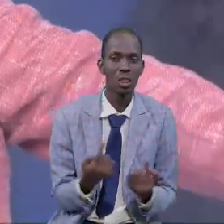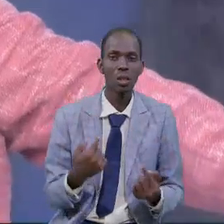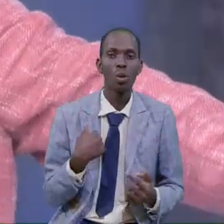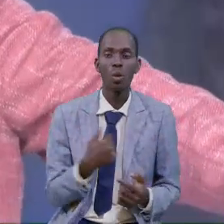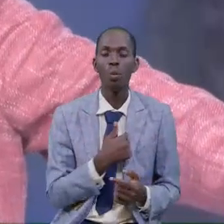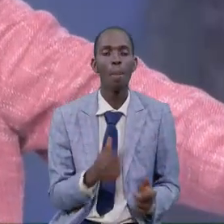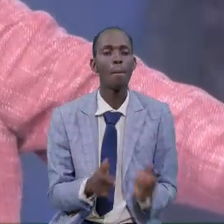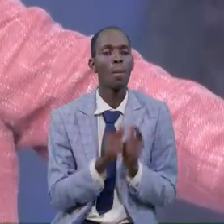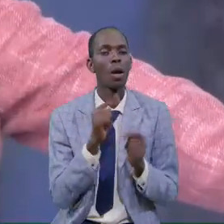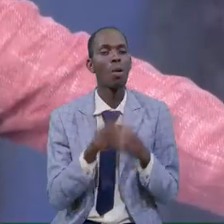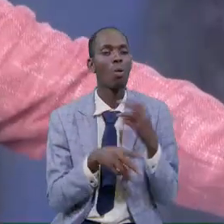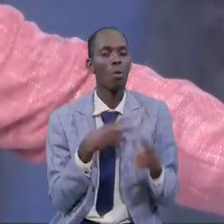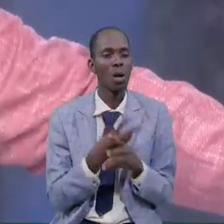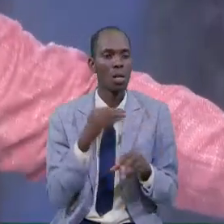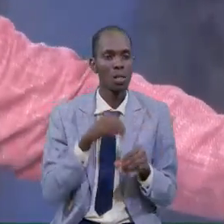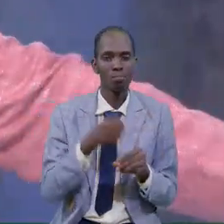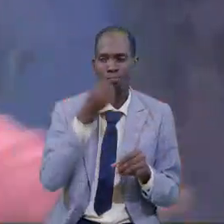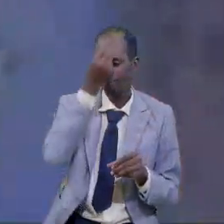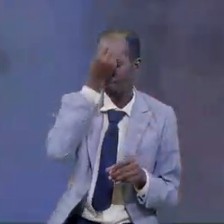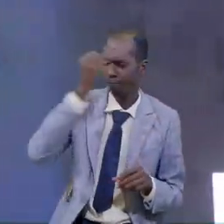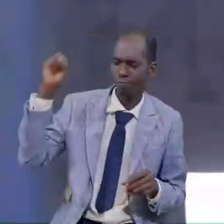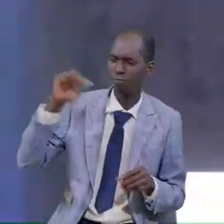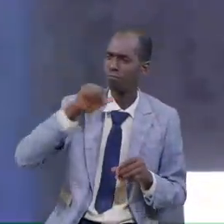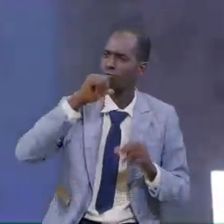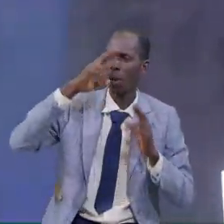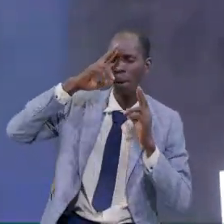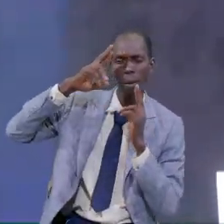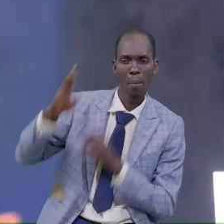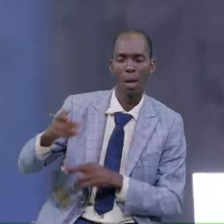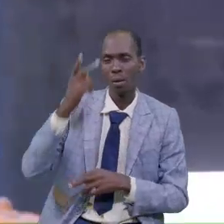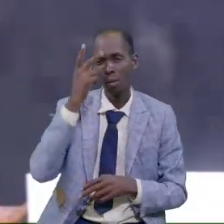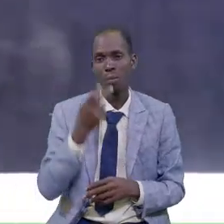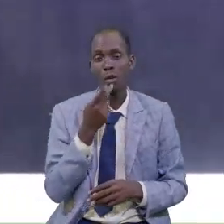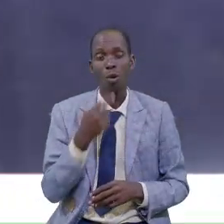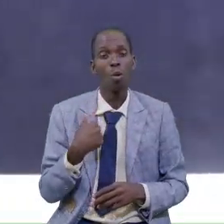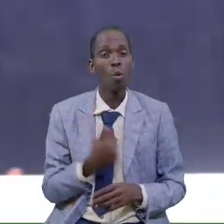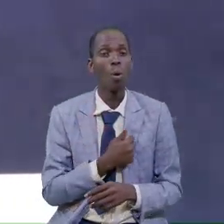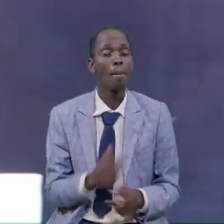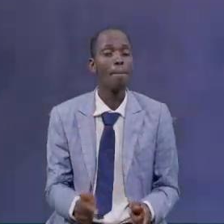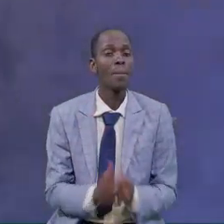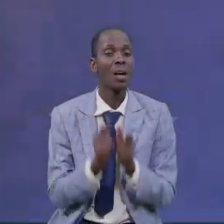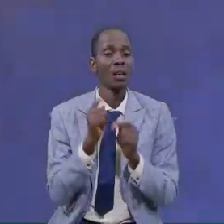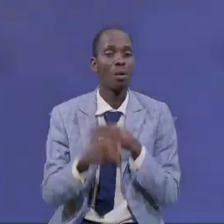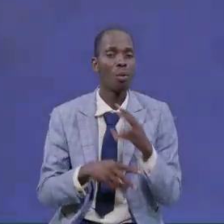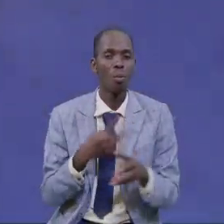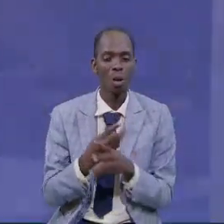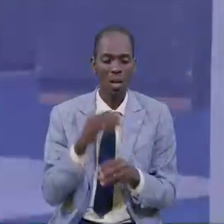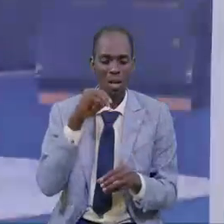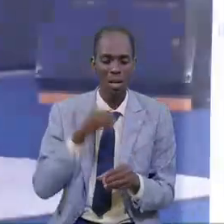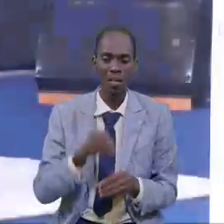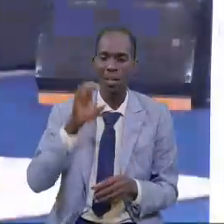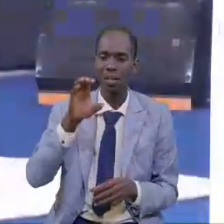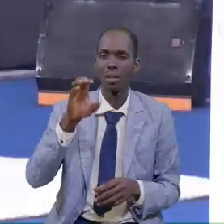disrespecting their parents. We make the world in crime. We make the world